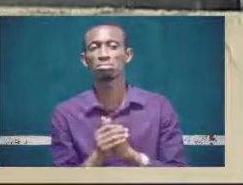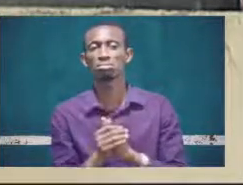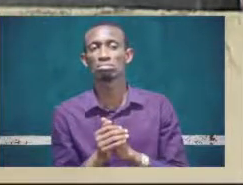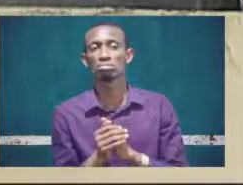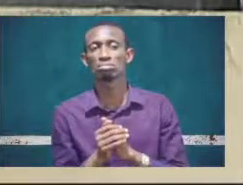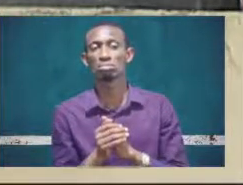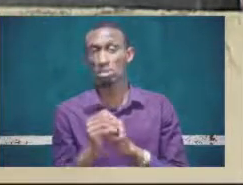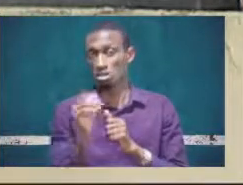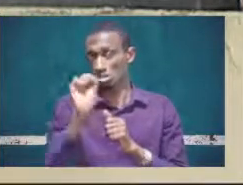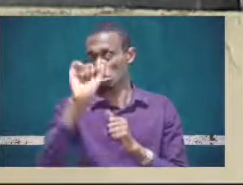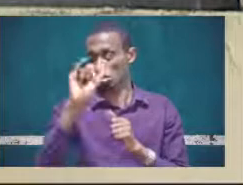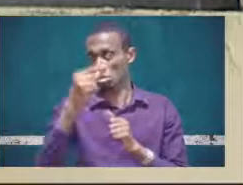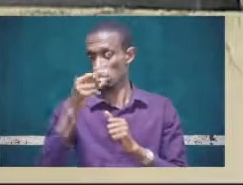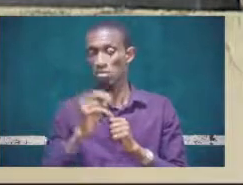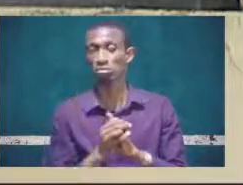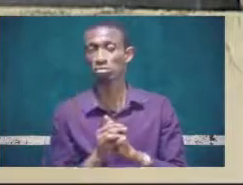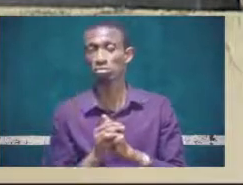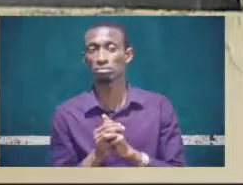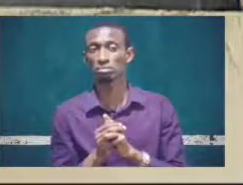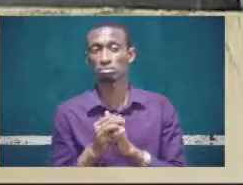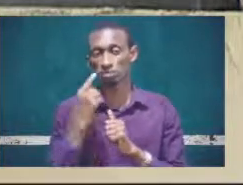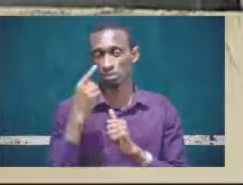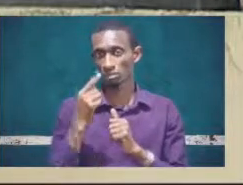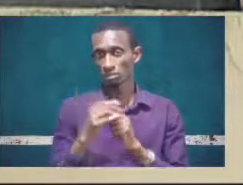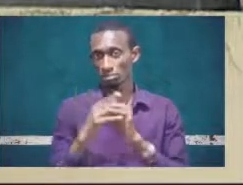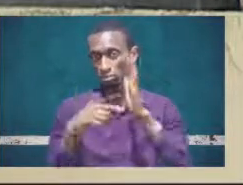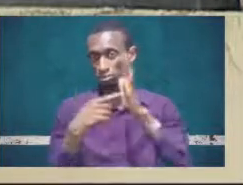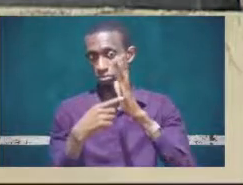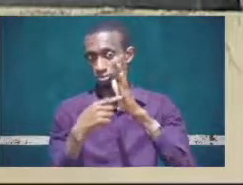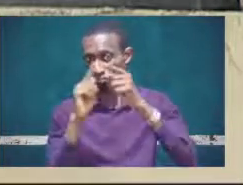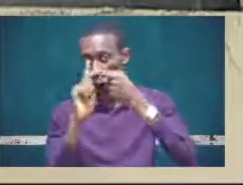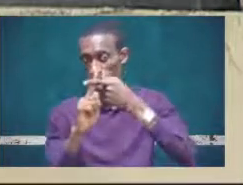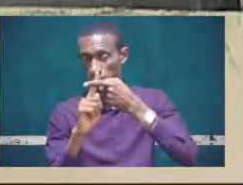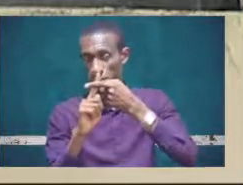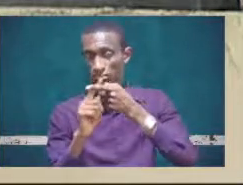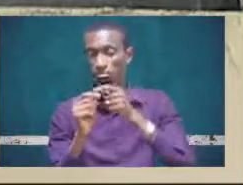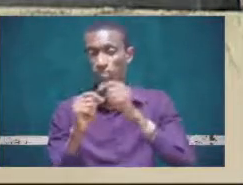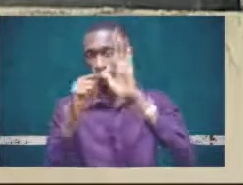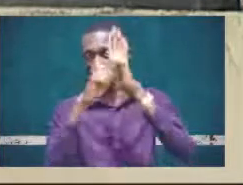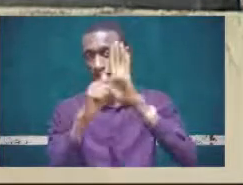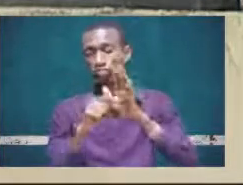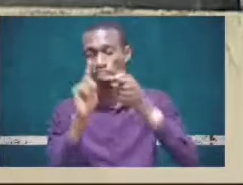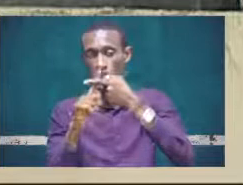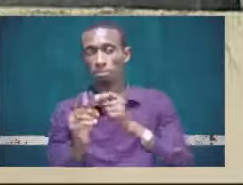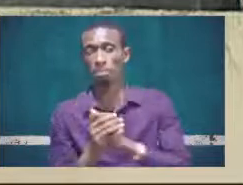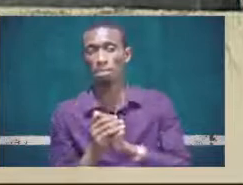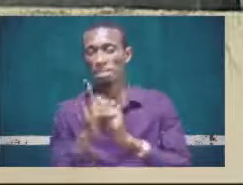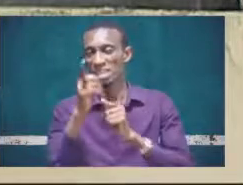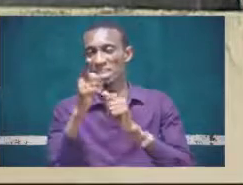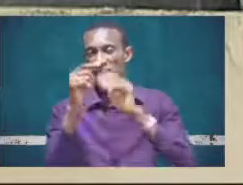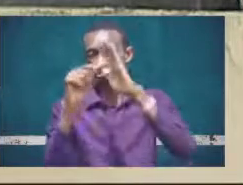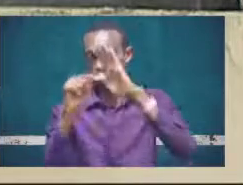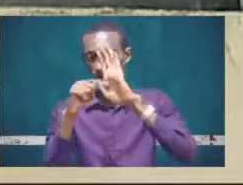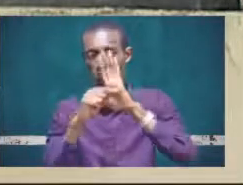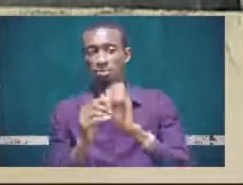the sign, here it will be positive. You see, positive, negative, negative, positive. Here it is negative,